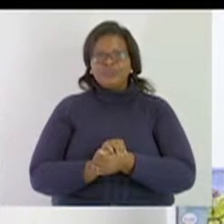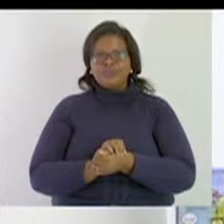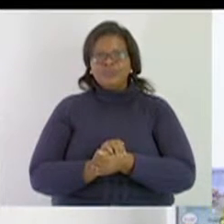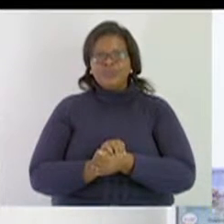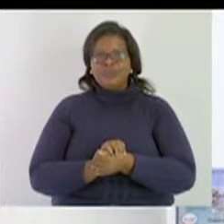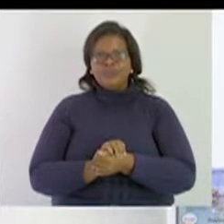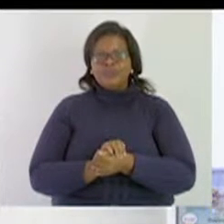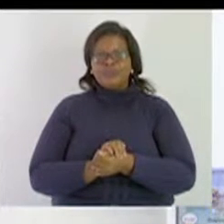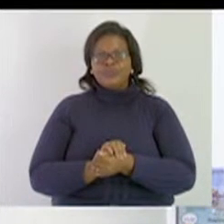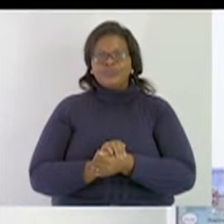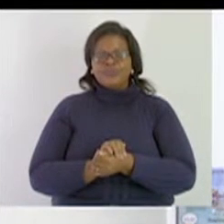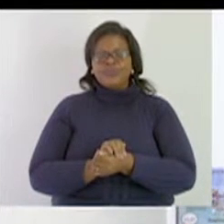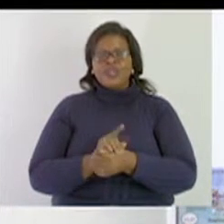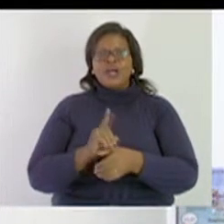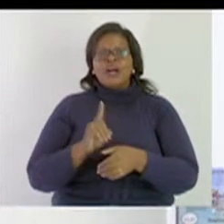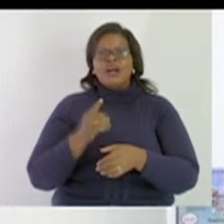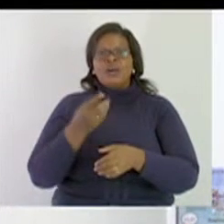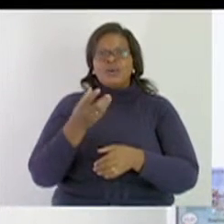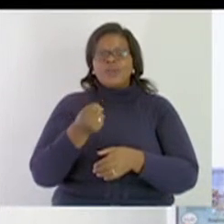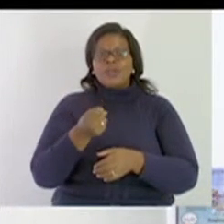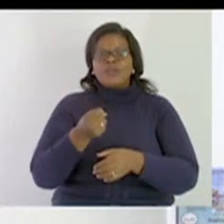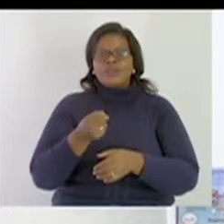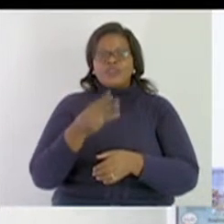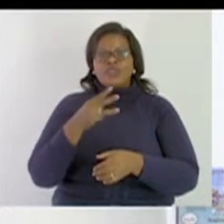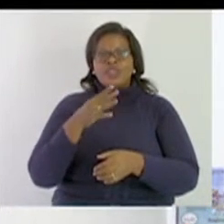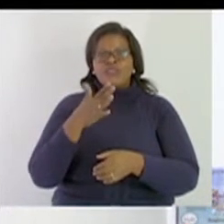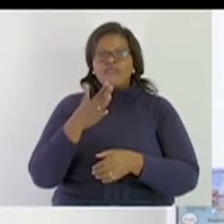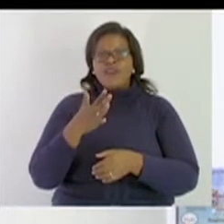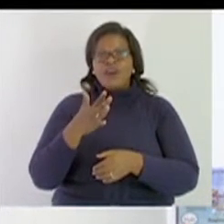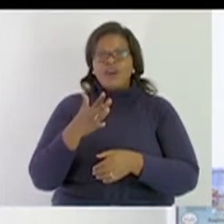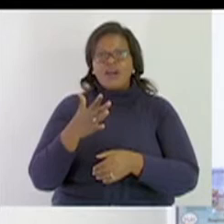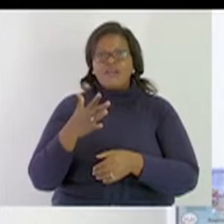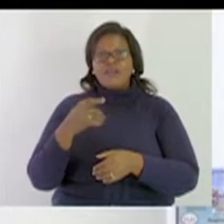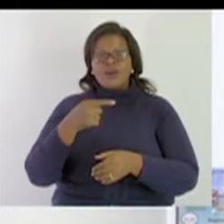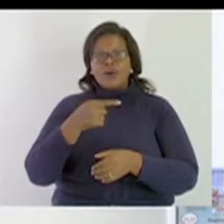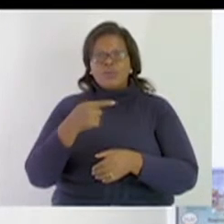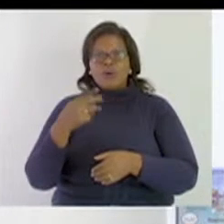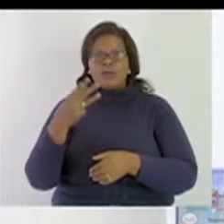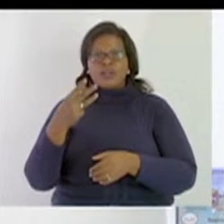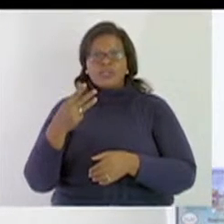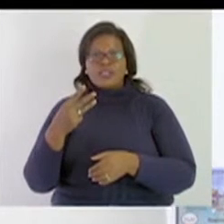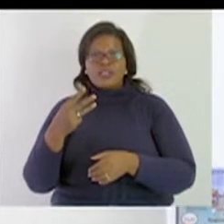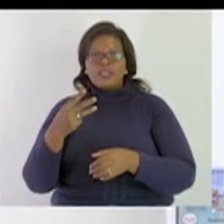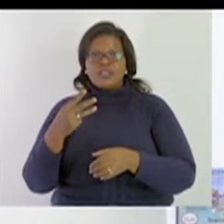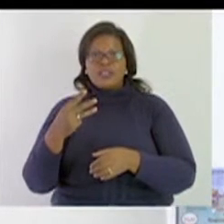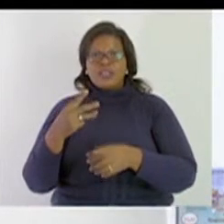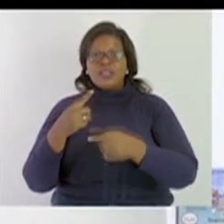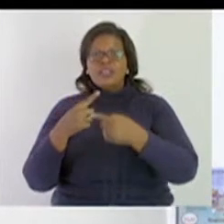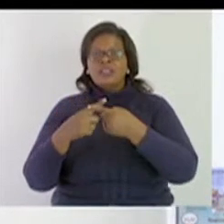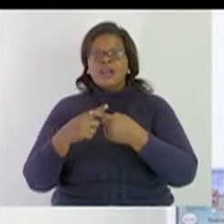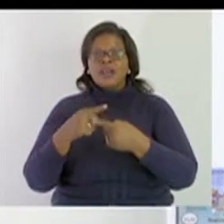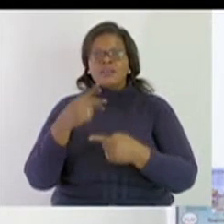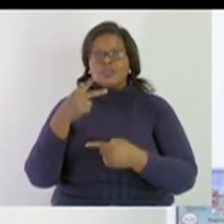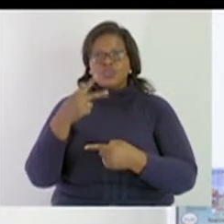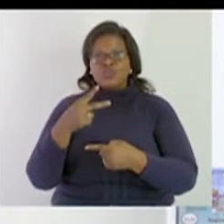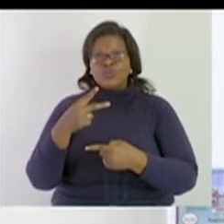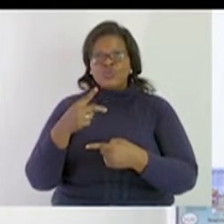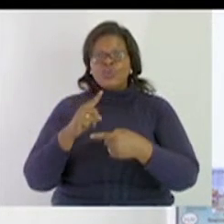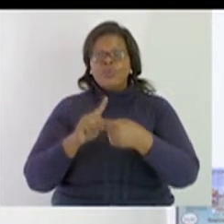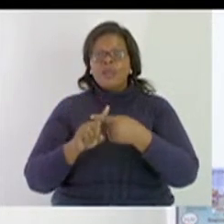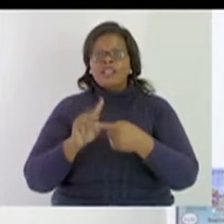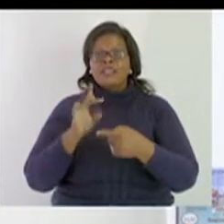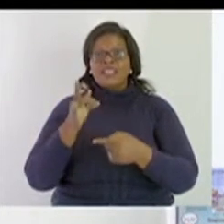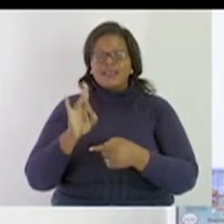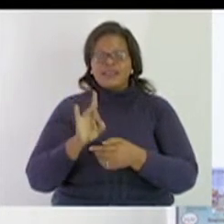In our sum, 35 minus 3 times 2